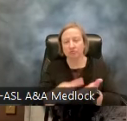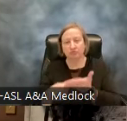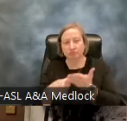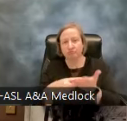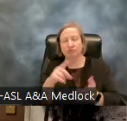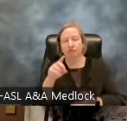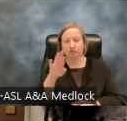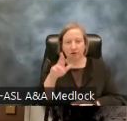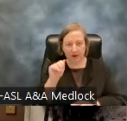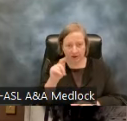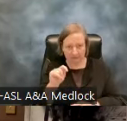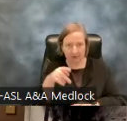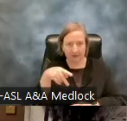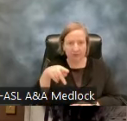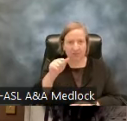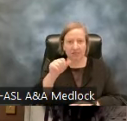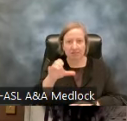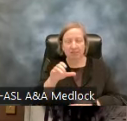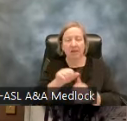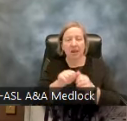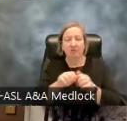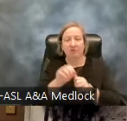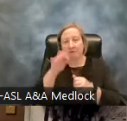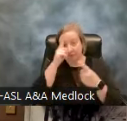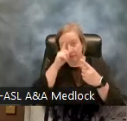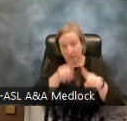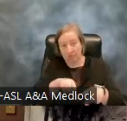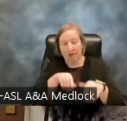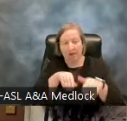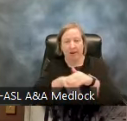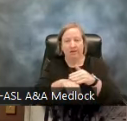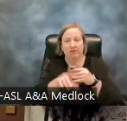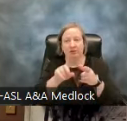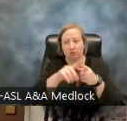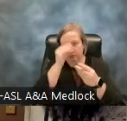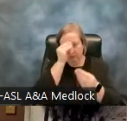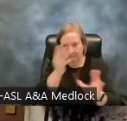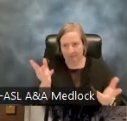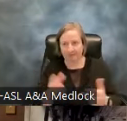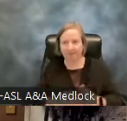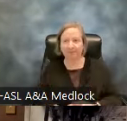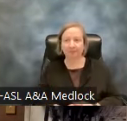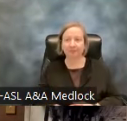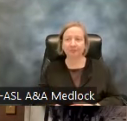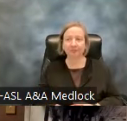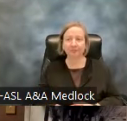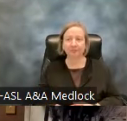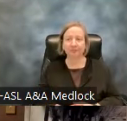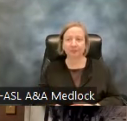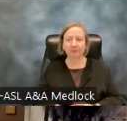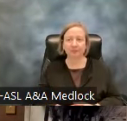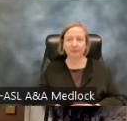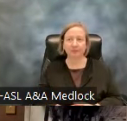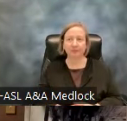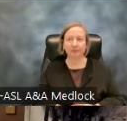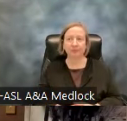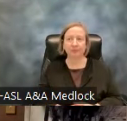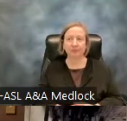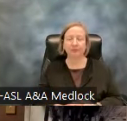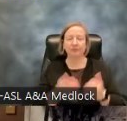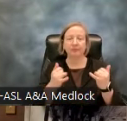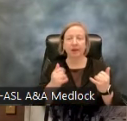draft PAC areas of agreement on access to information. We will now move